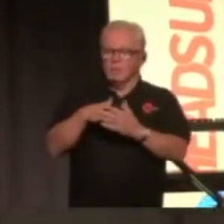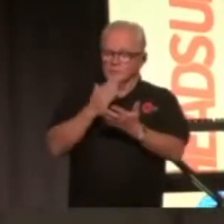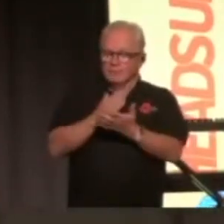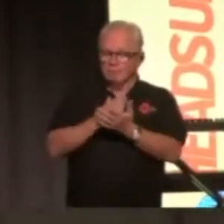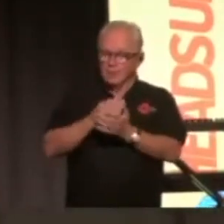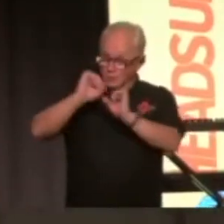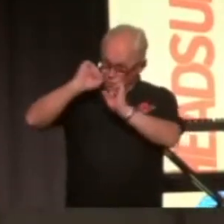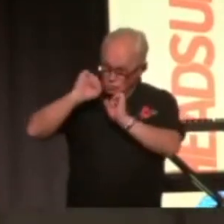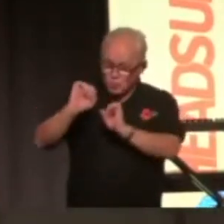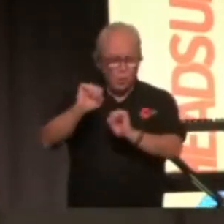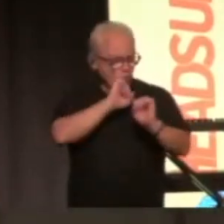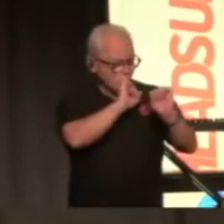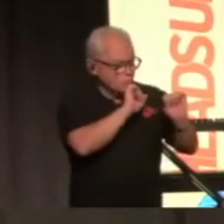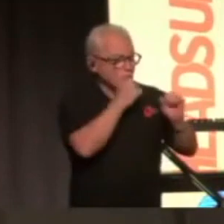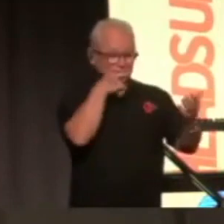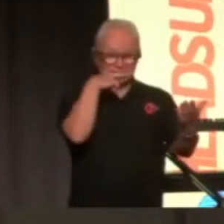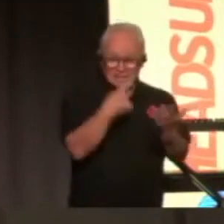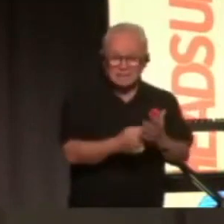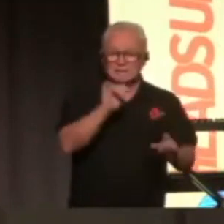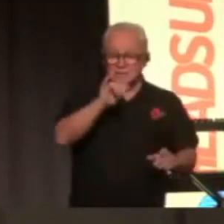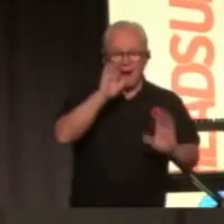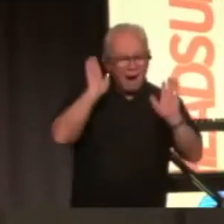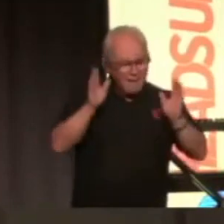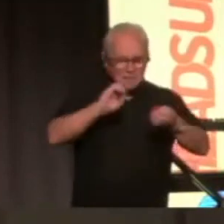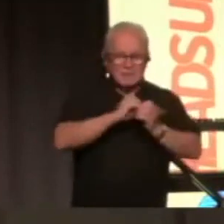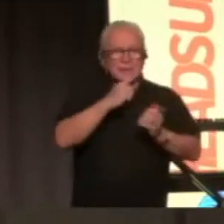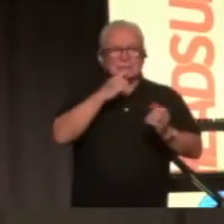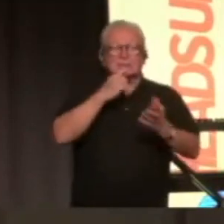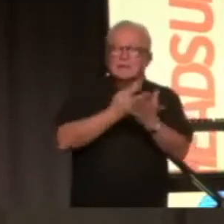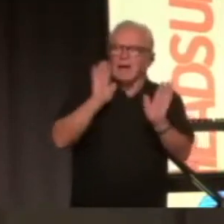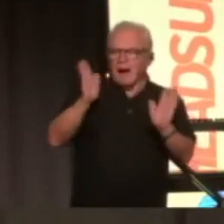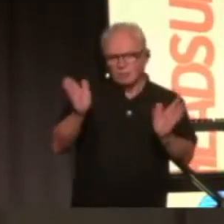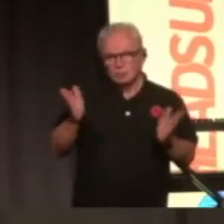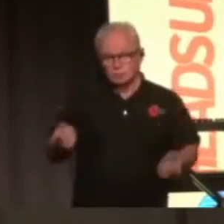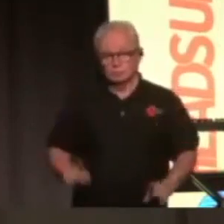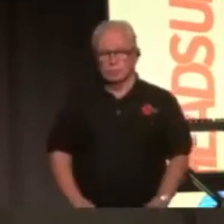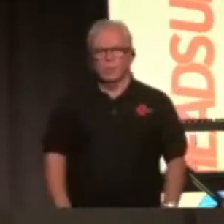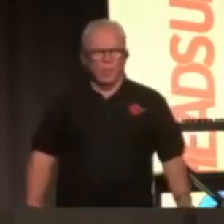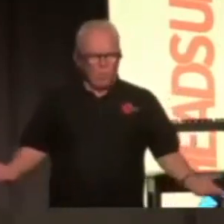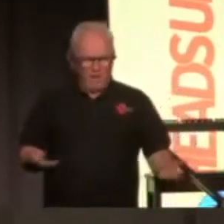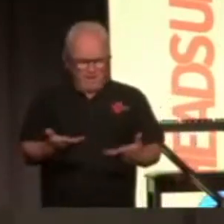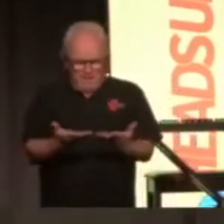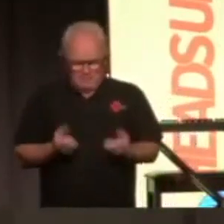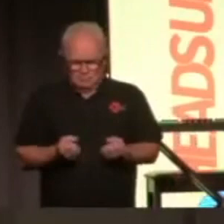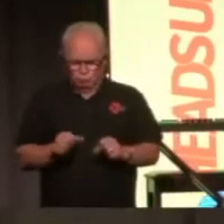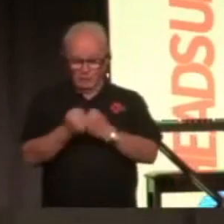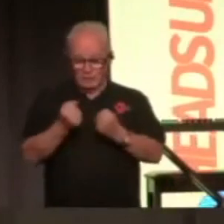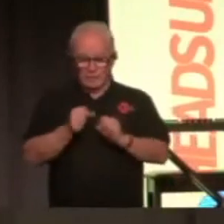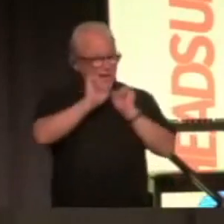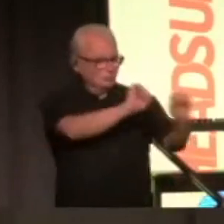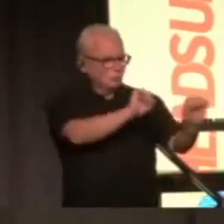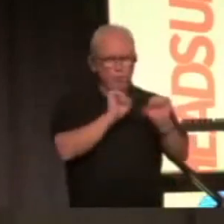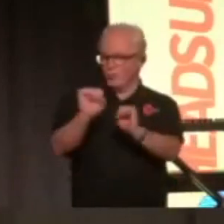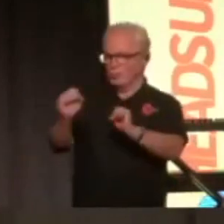That's your decision that you have to make. The strength is yours. It's your might. You stand in